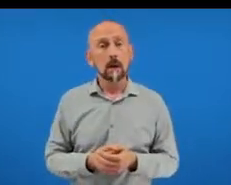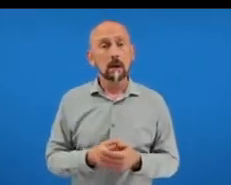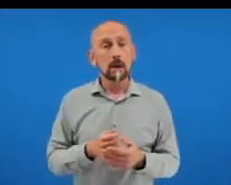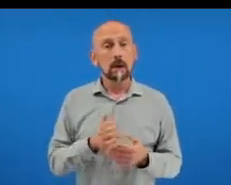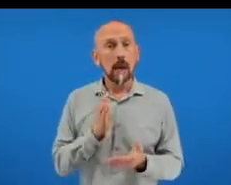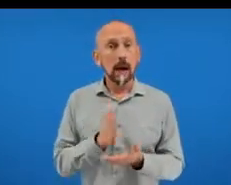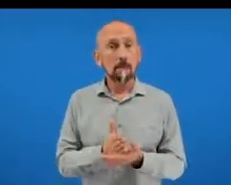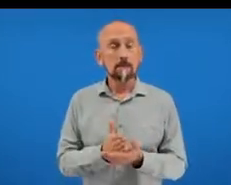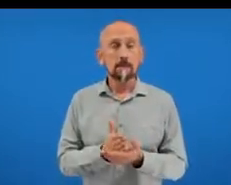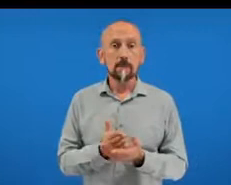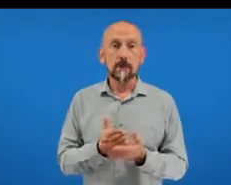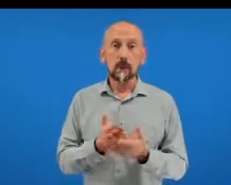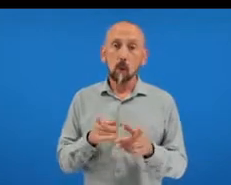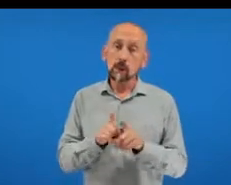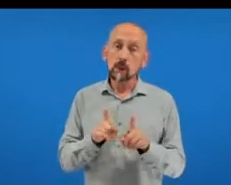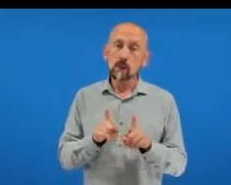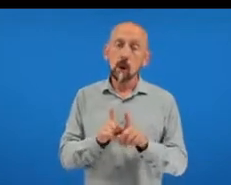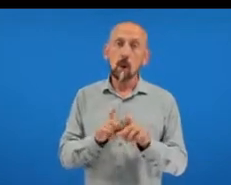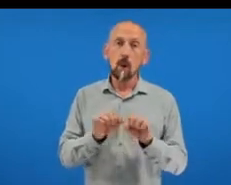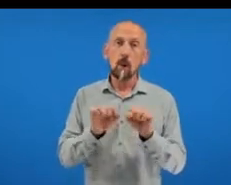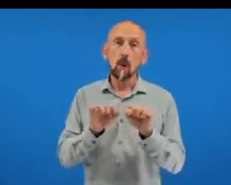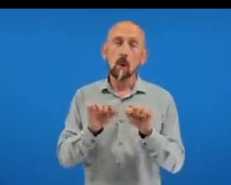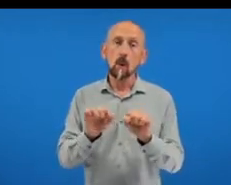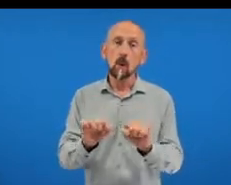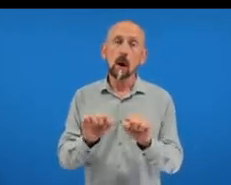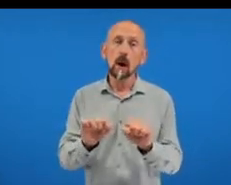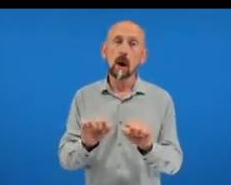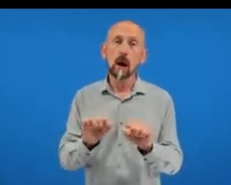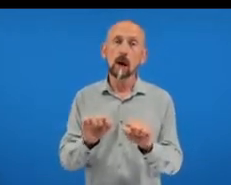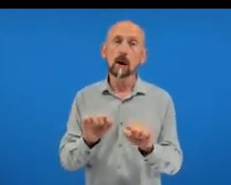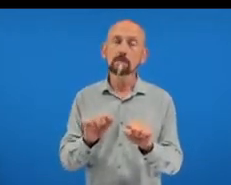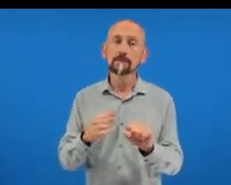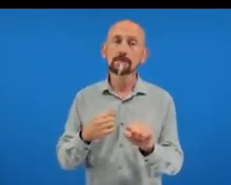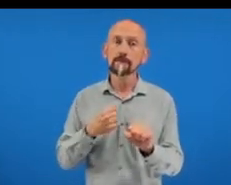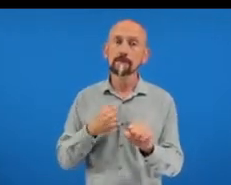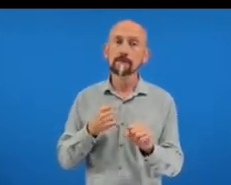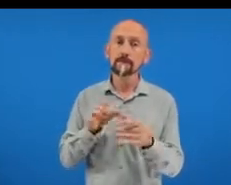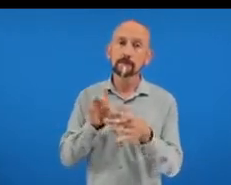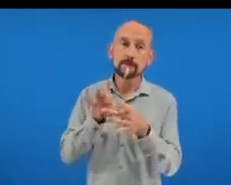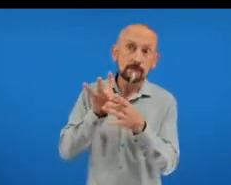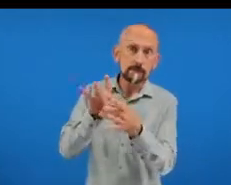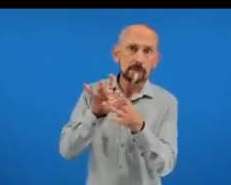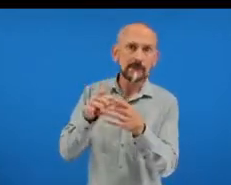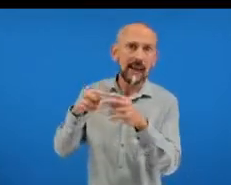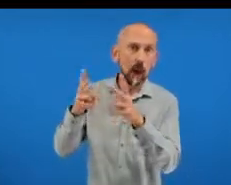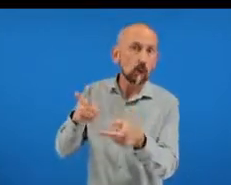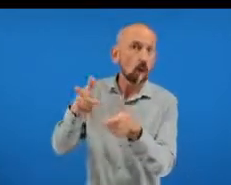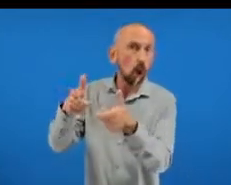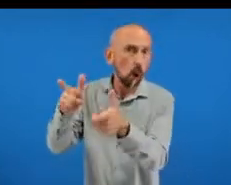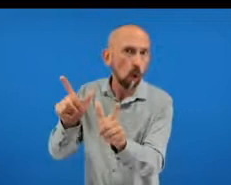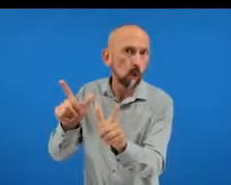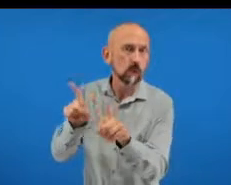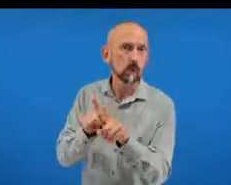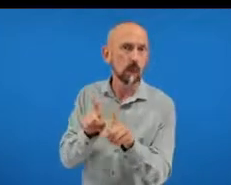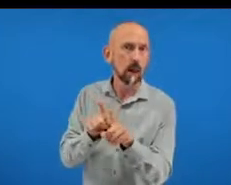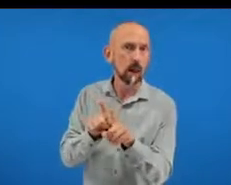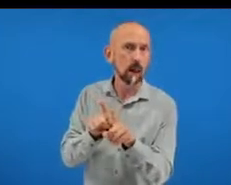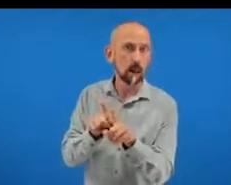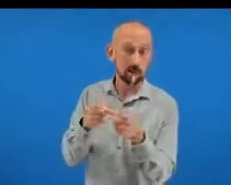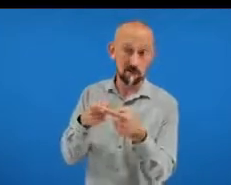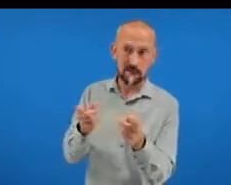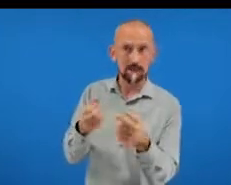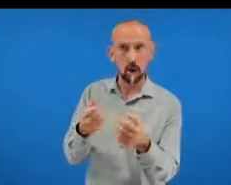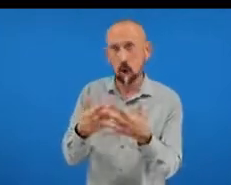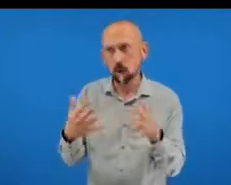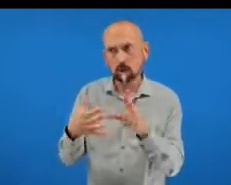particularly also in relation to my connection to peers in the House of Lords. I have a lot of good